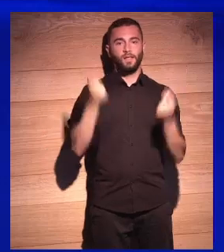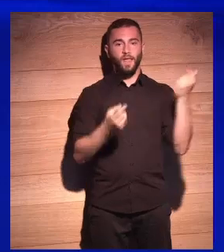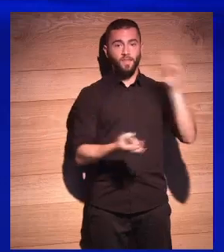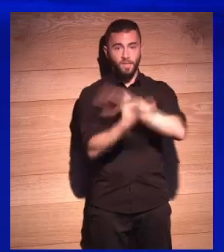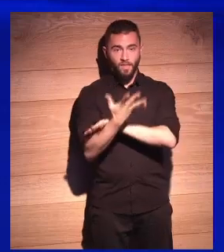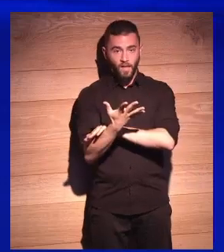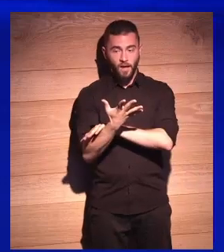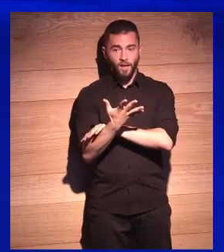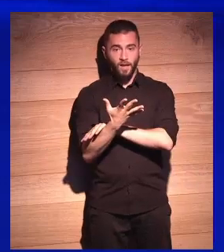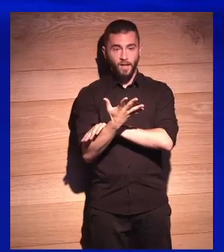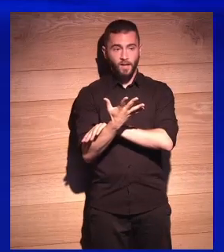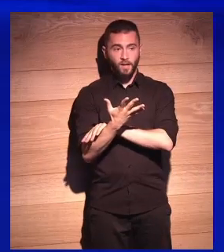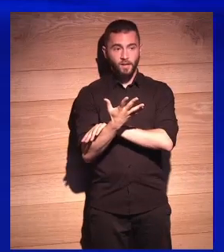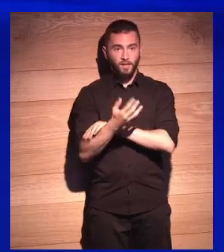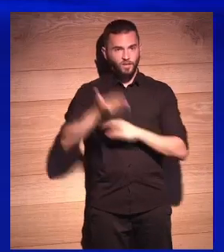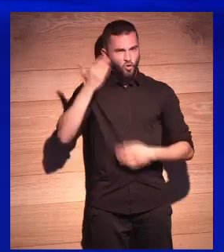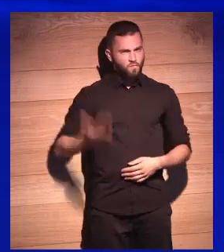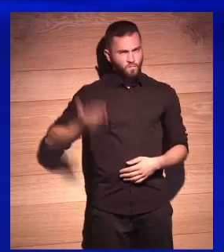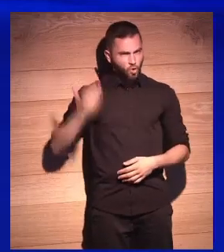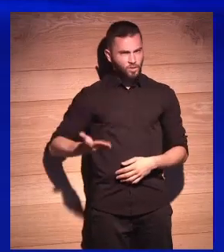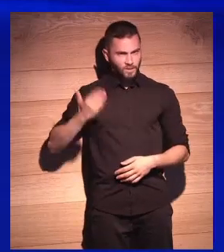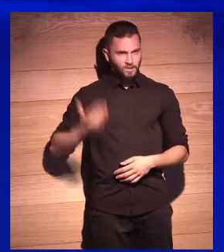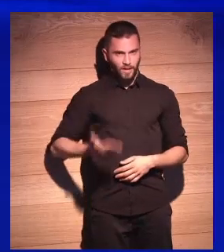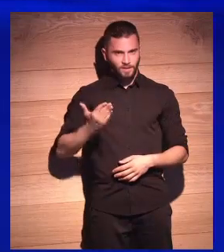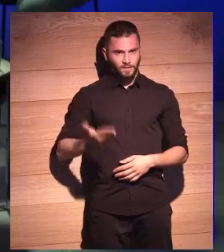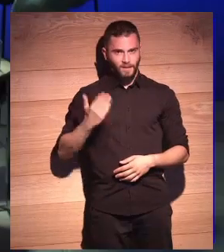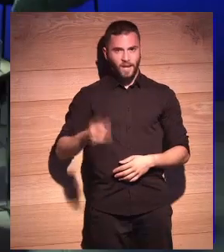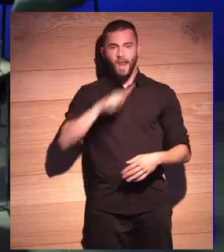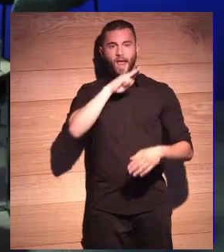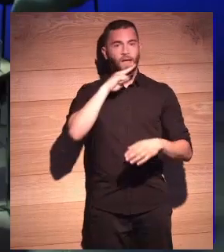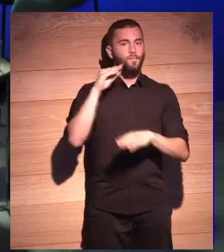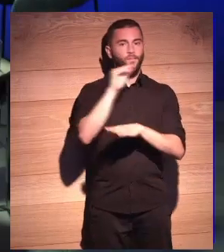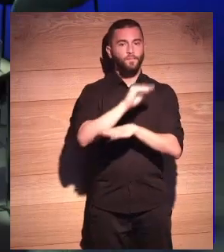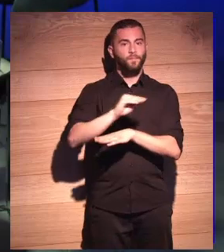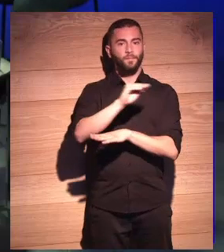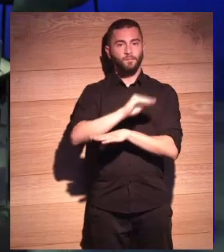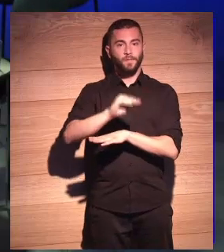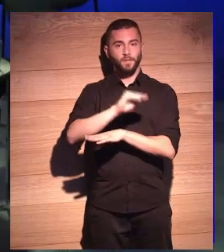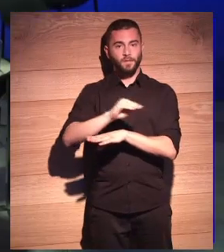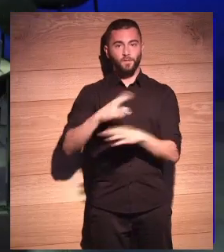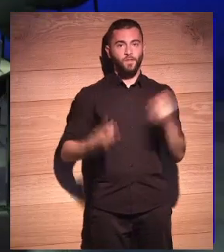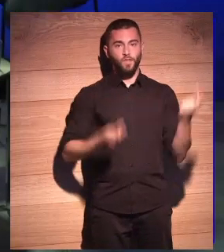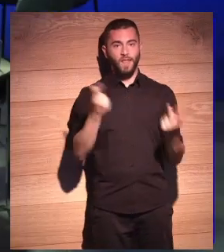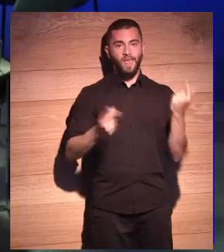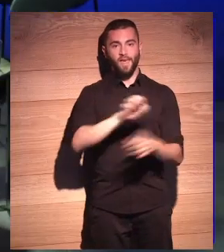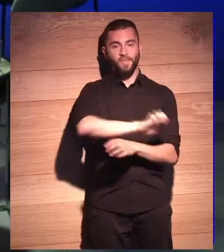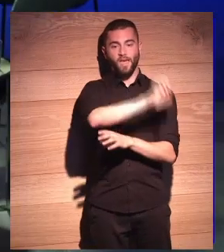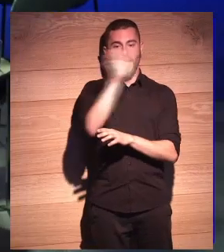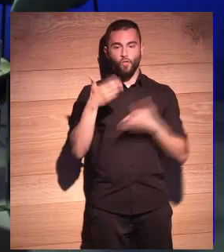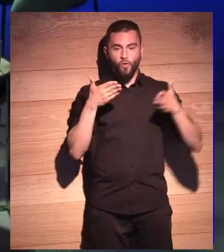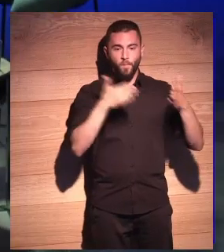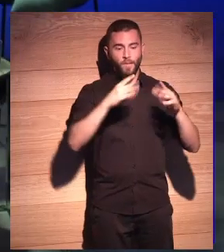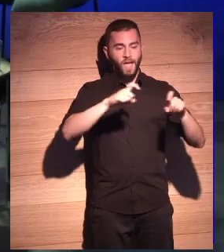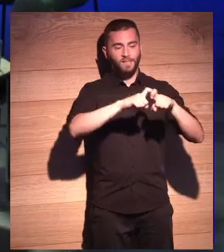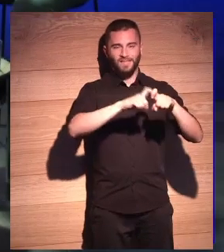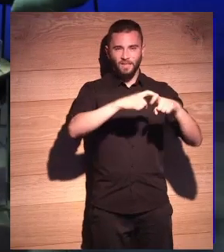of dancing. And one of the legs of the project, sort of as big, was preservation of European